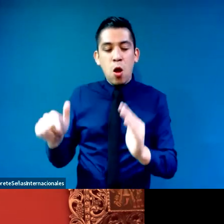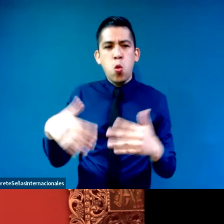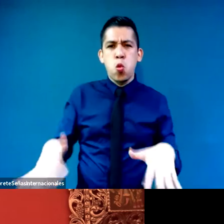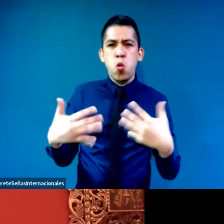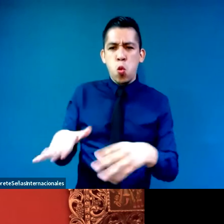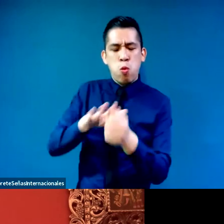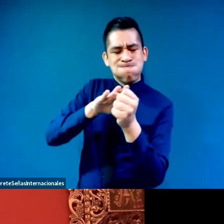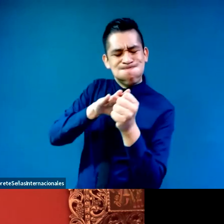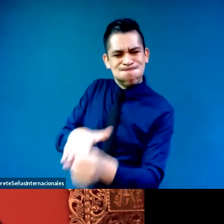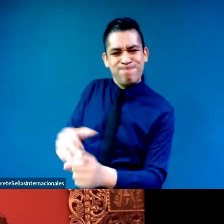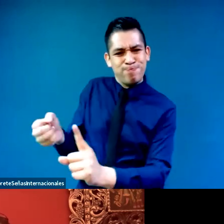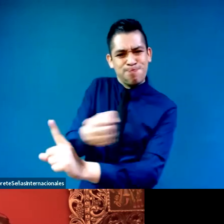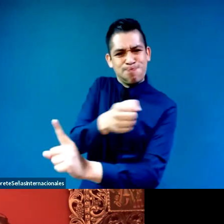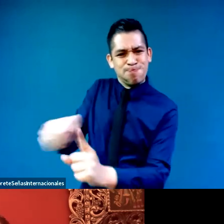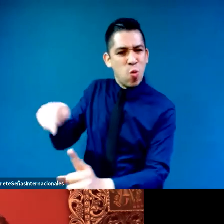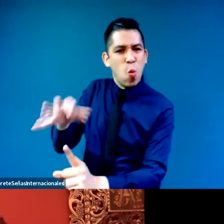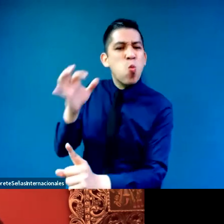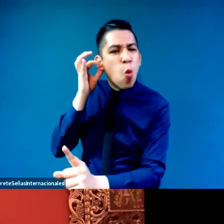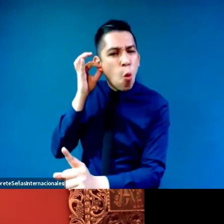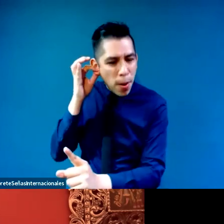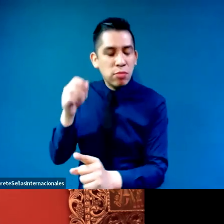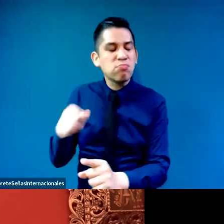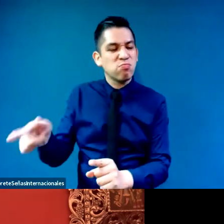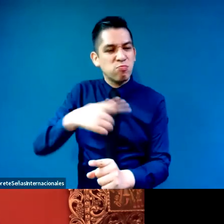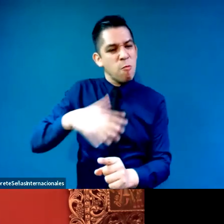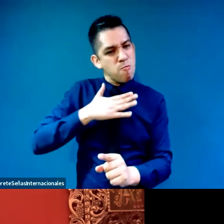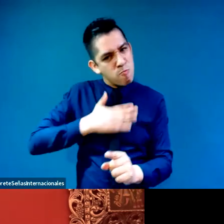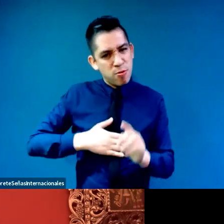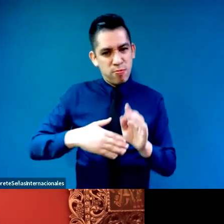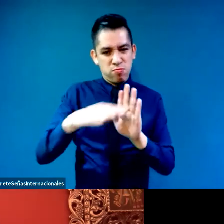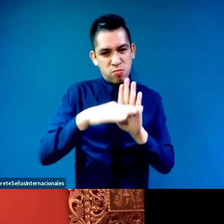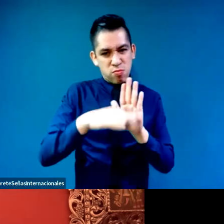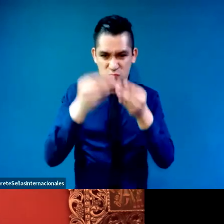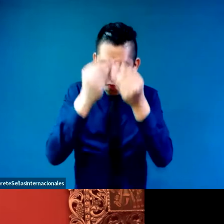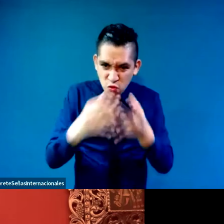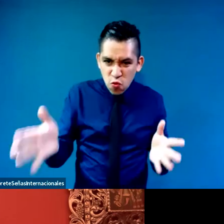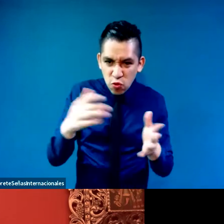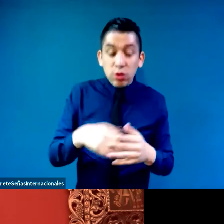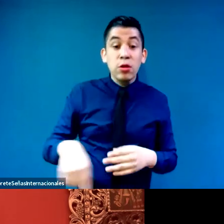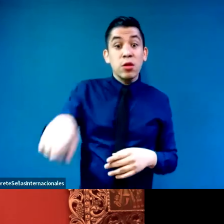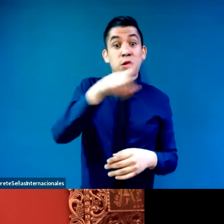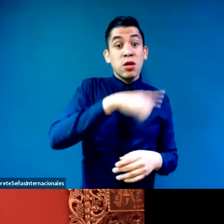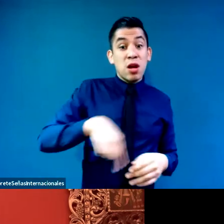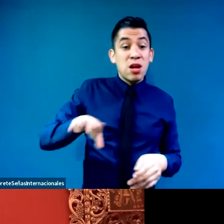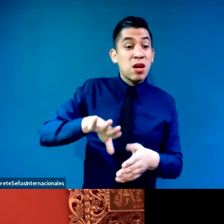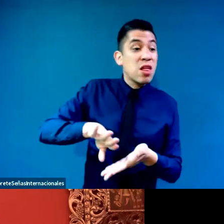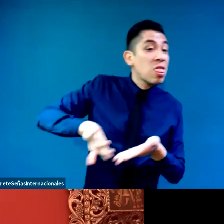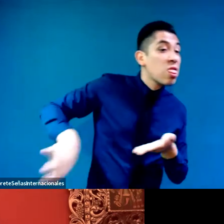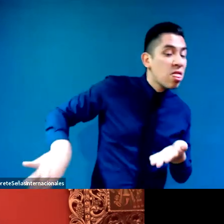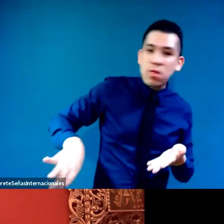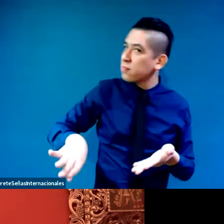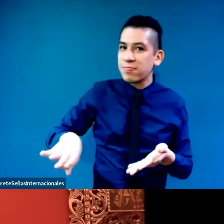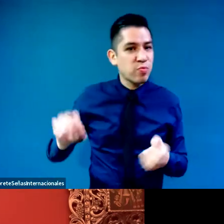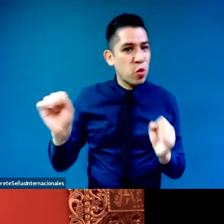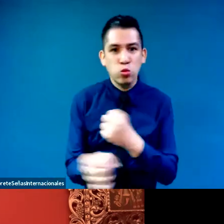is impossible to think about solutions to these impacts. And these impacts all have economic consequences.